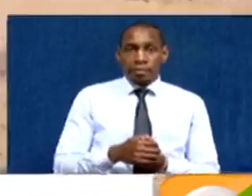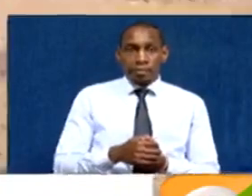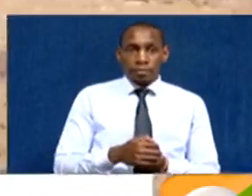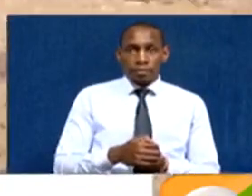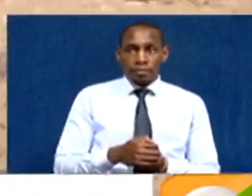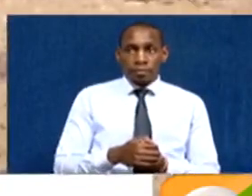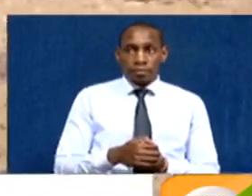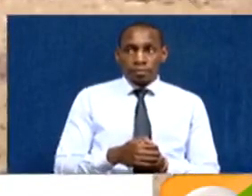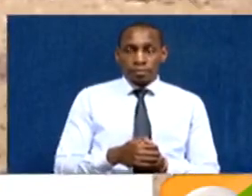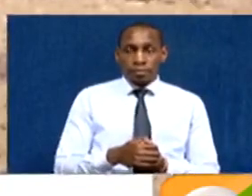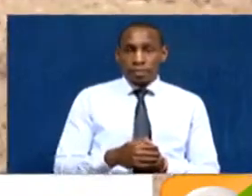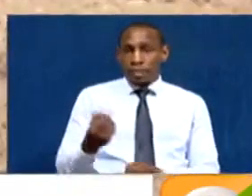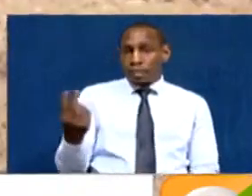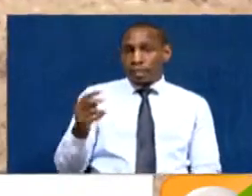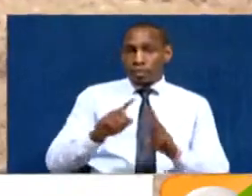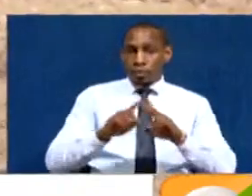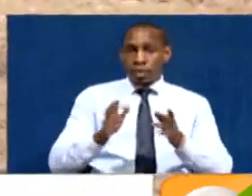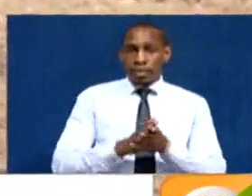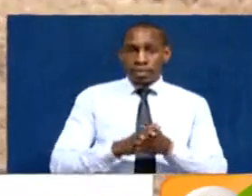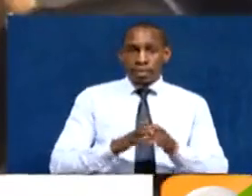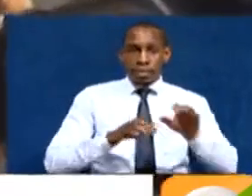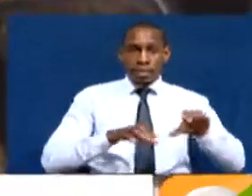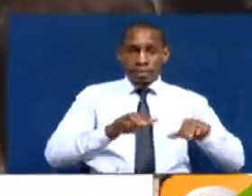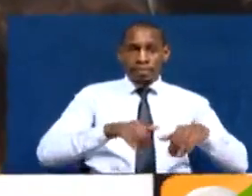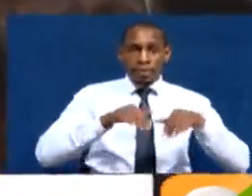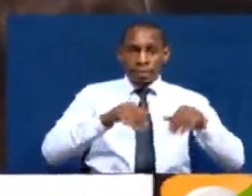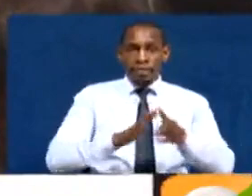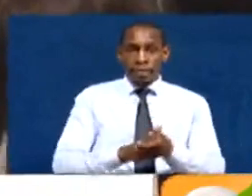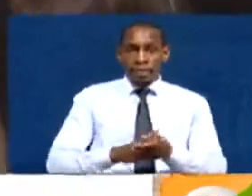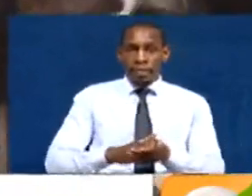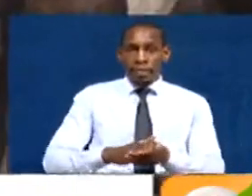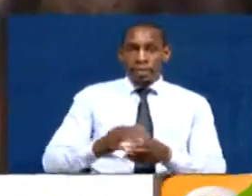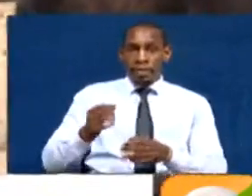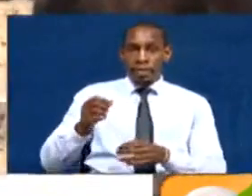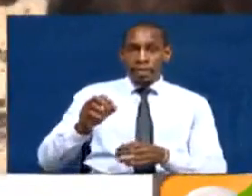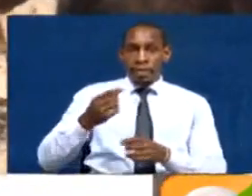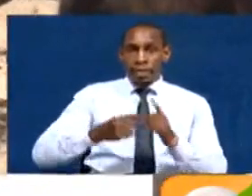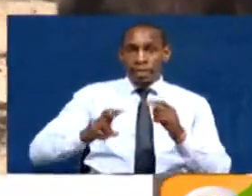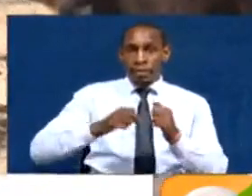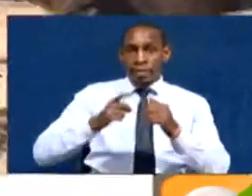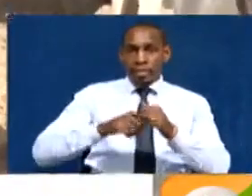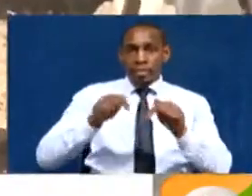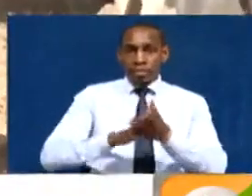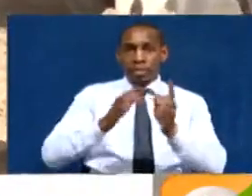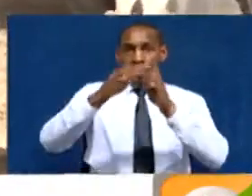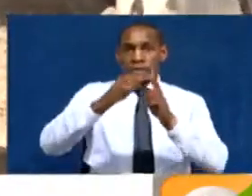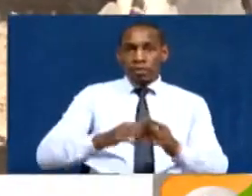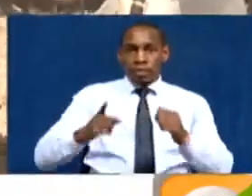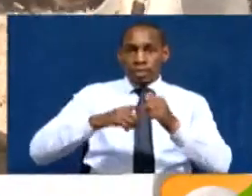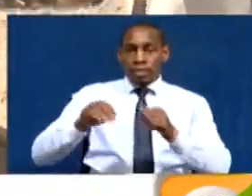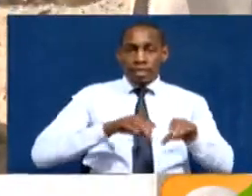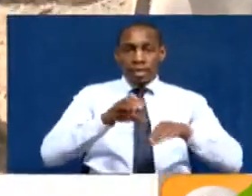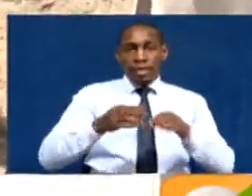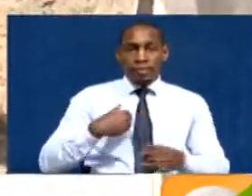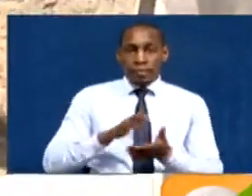feeds. The couple began their livestock venture in August 2016. Today, they have a total of 60 dairy